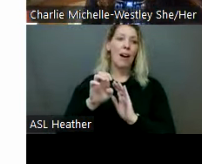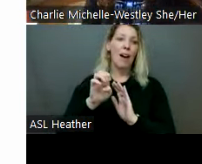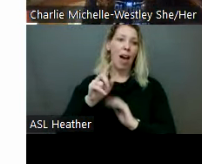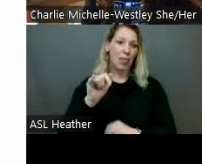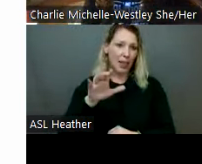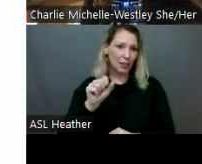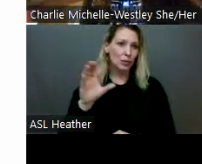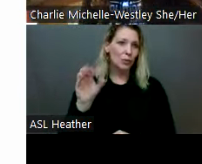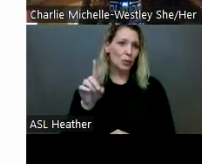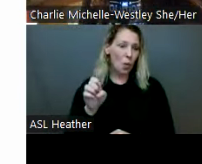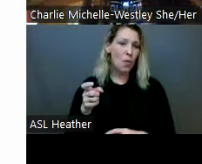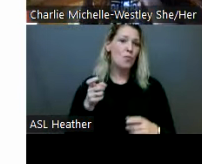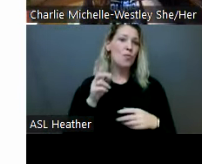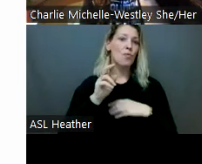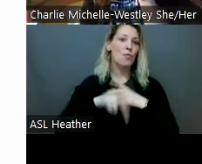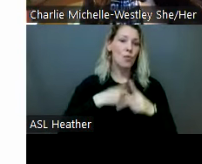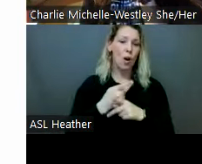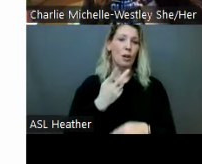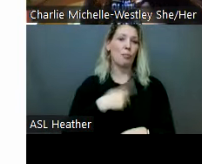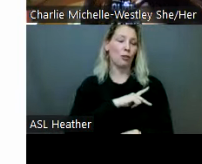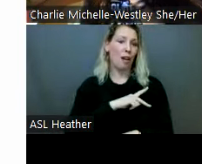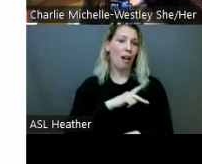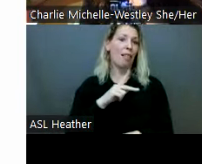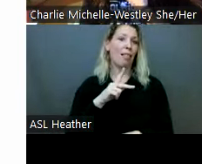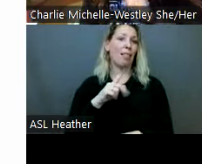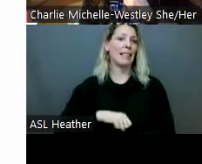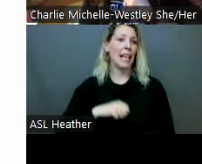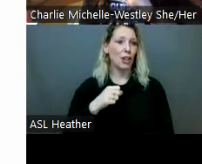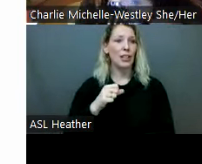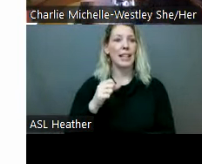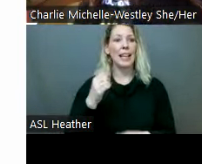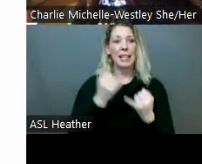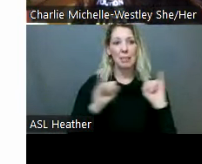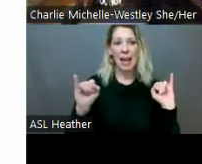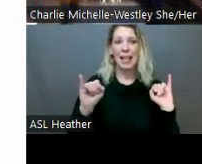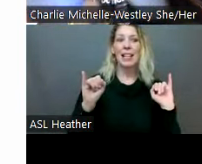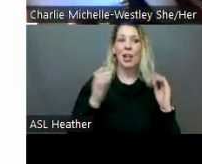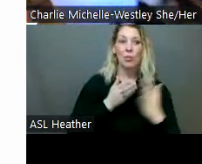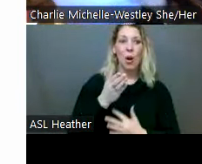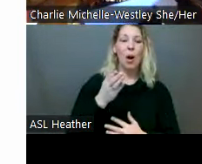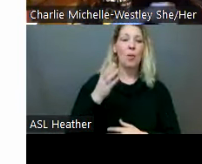with stakeholders, agency self-examination, and commitment to policy review,